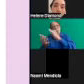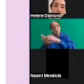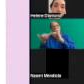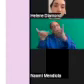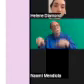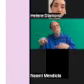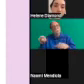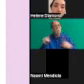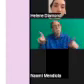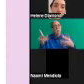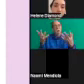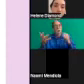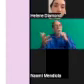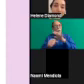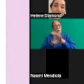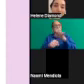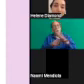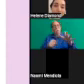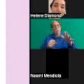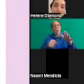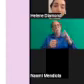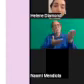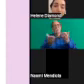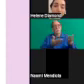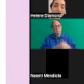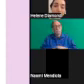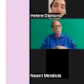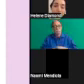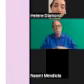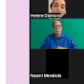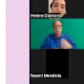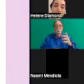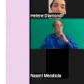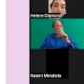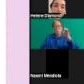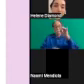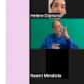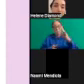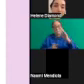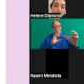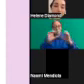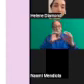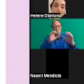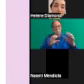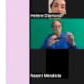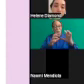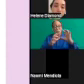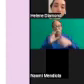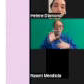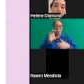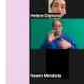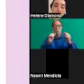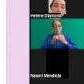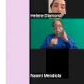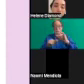right? And poor collaboration and communication within these systems. We do have issues with fragmented